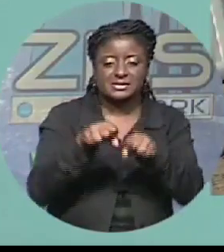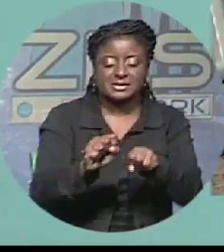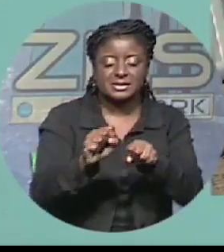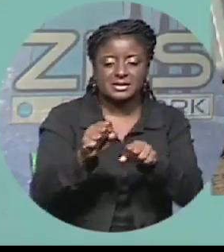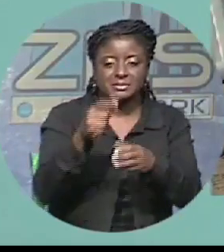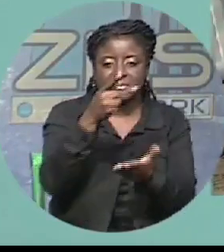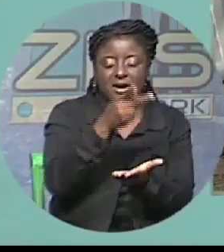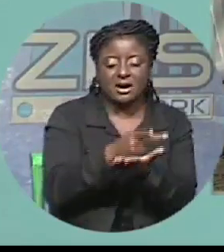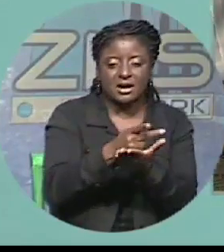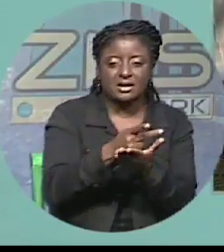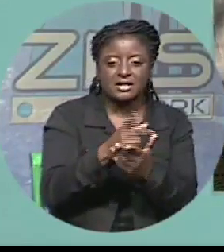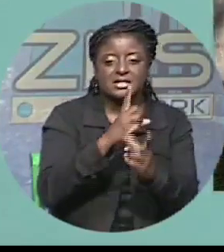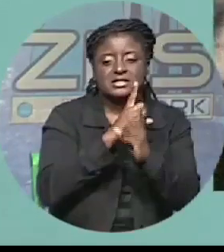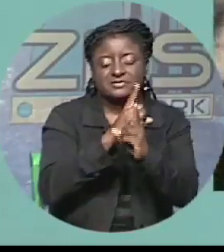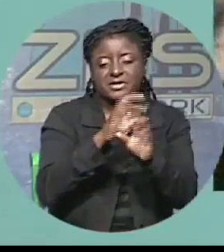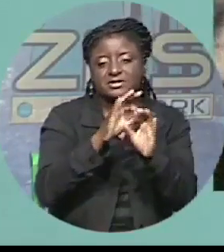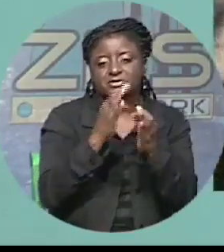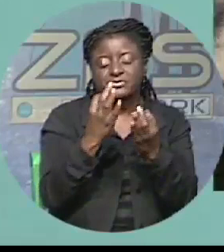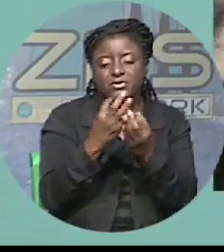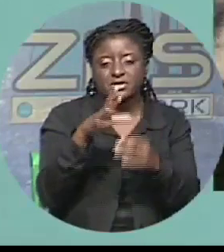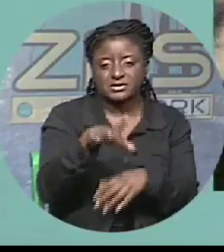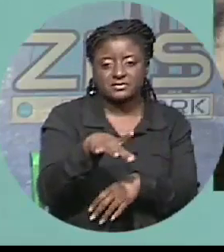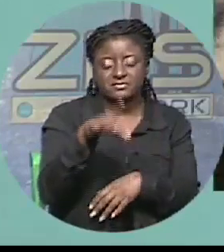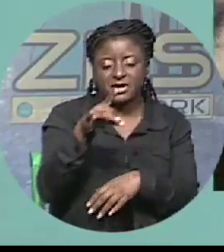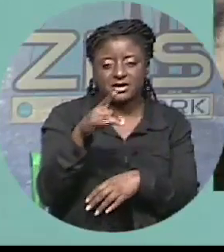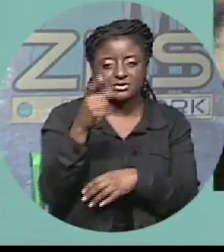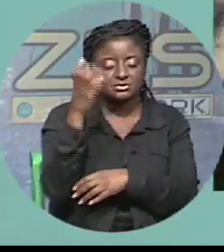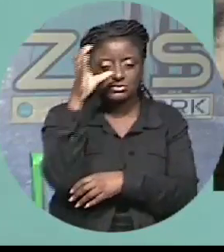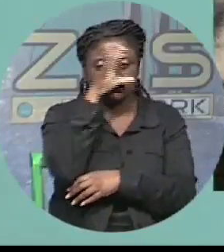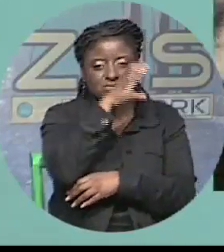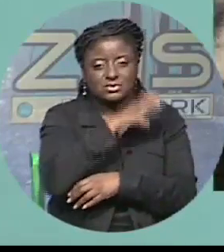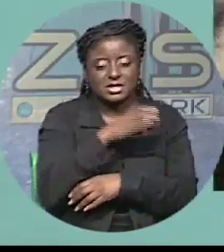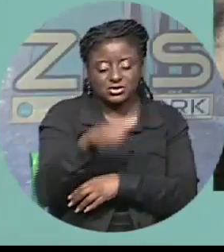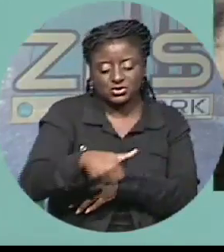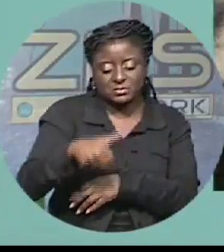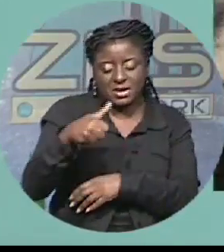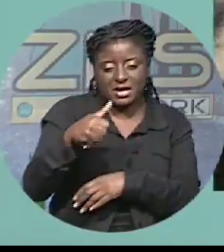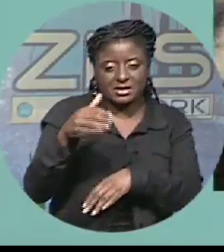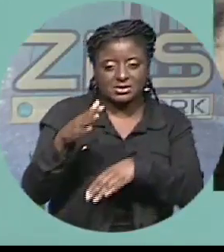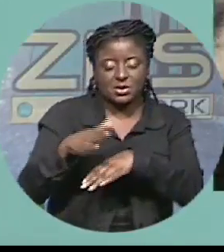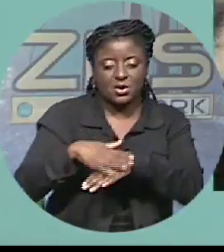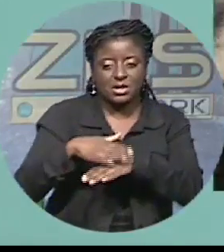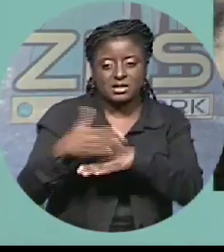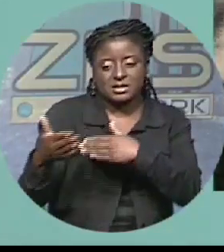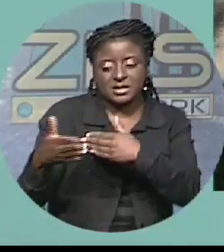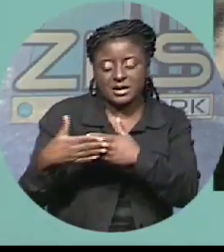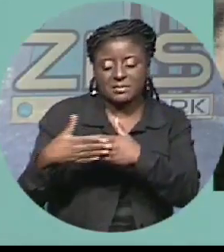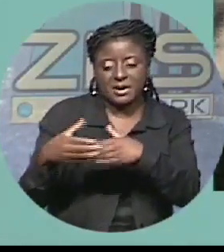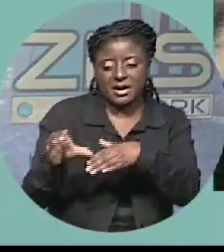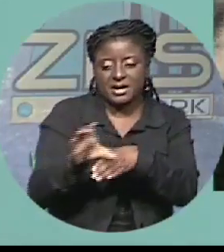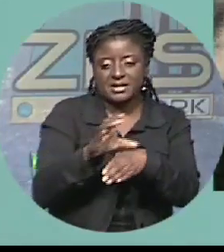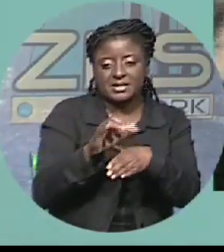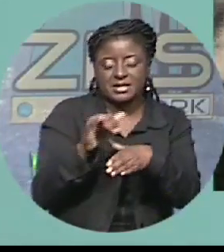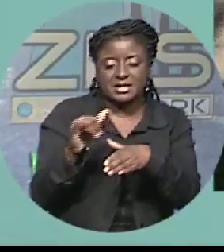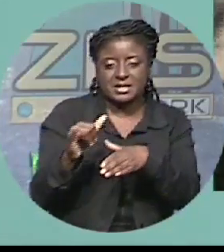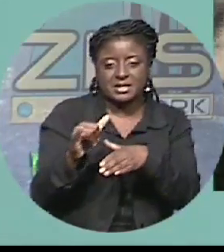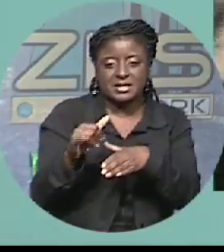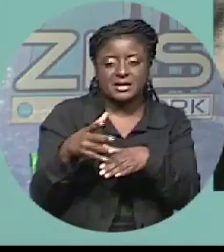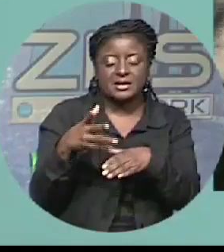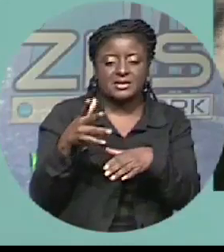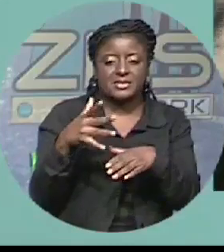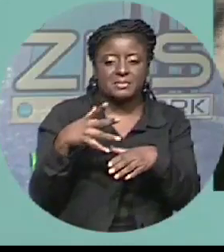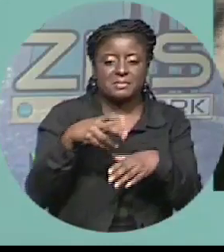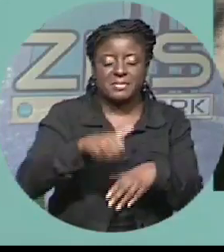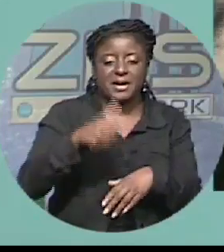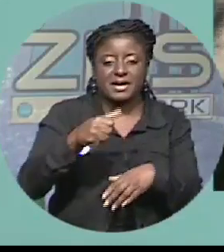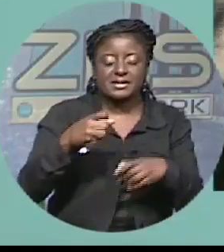warden discovered what appeared to be suspicious bags on a nearby key. On closer examination, it revealed that the bags contained a